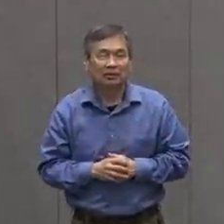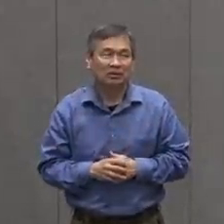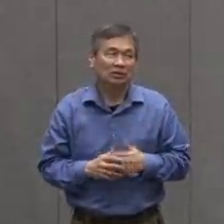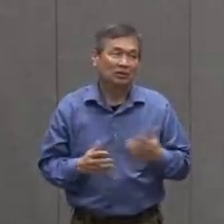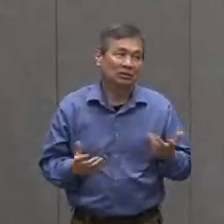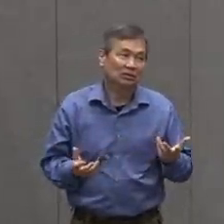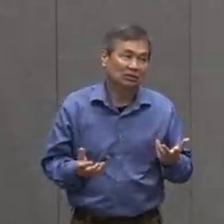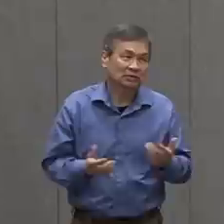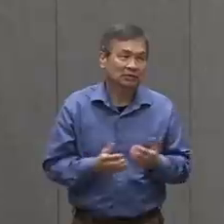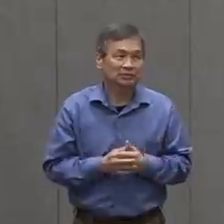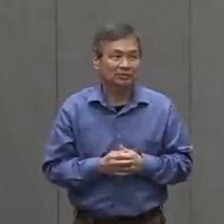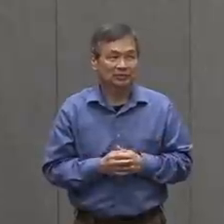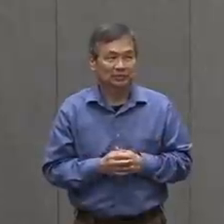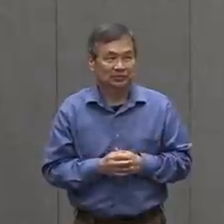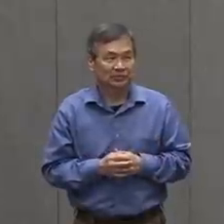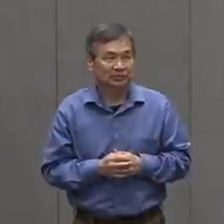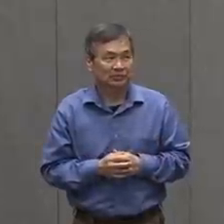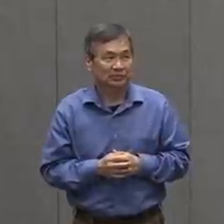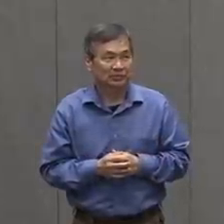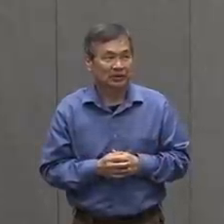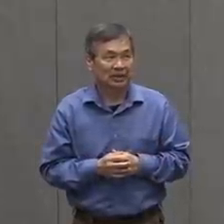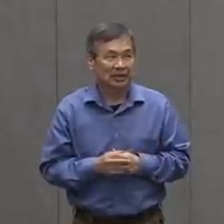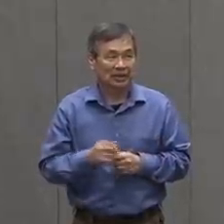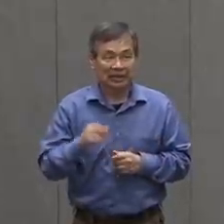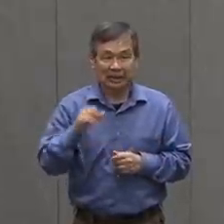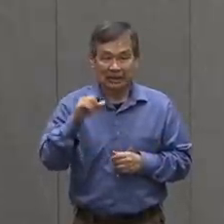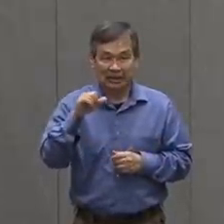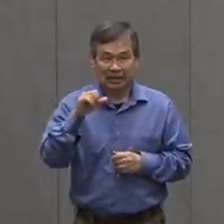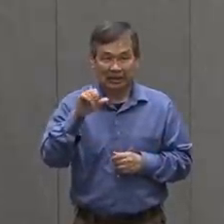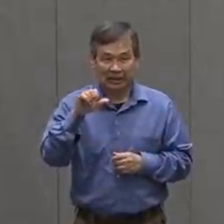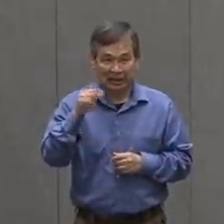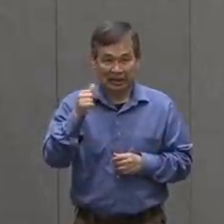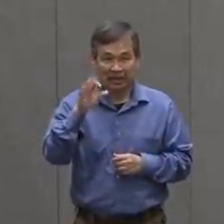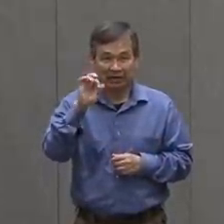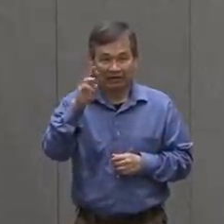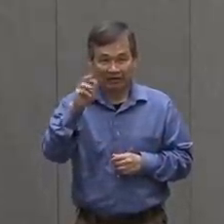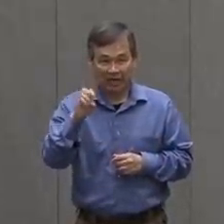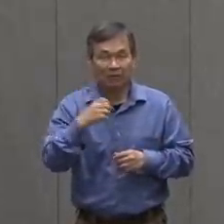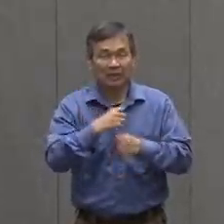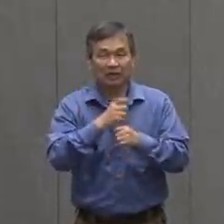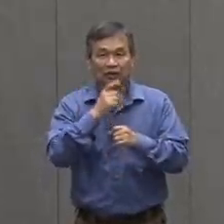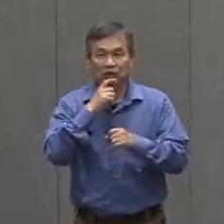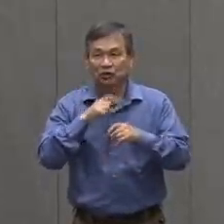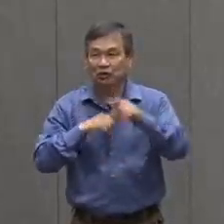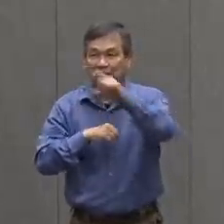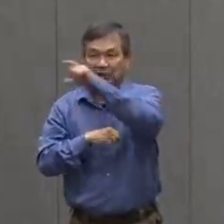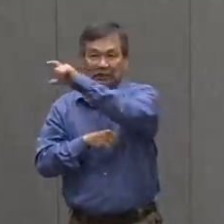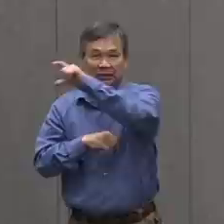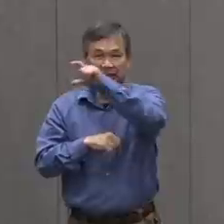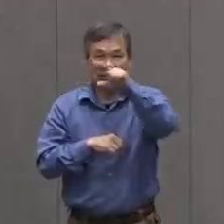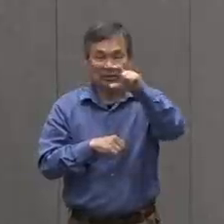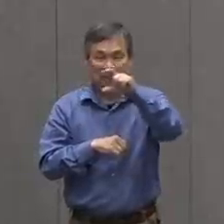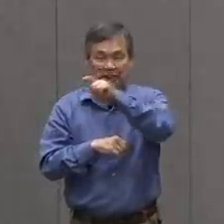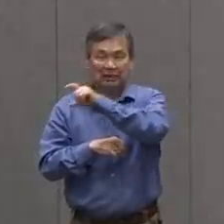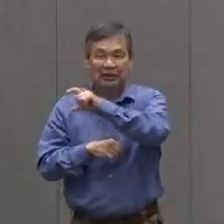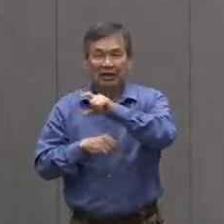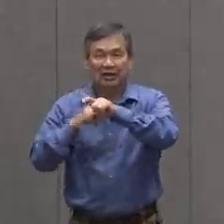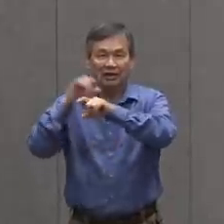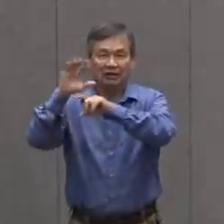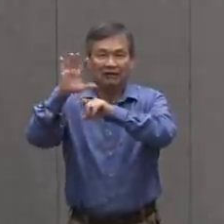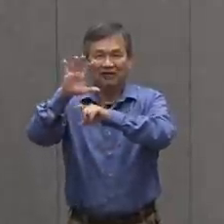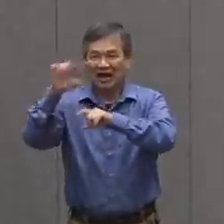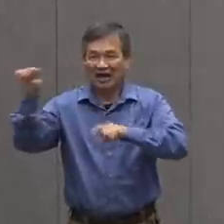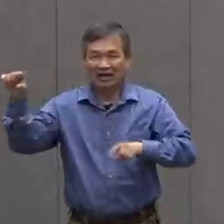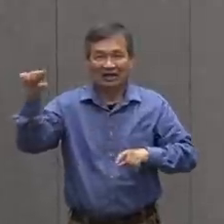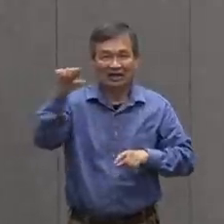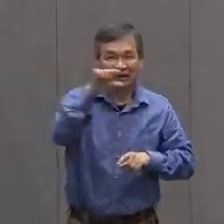you here. A 10 frame, you just have to make sure that it has 10 even, mostly even,